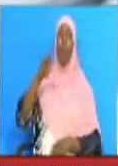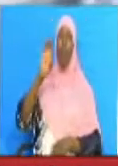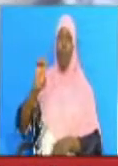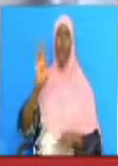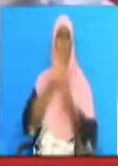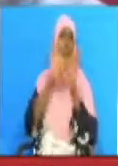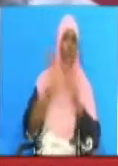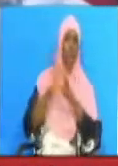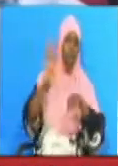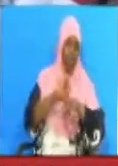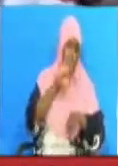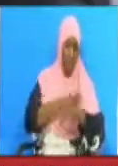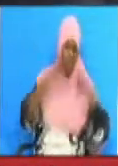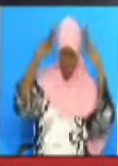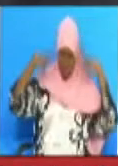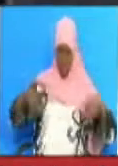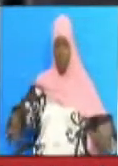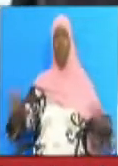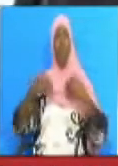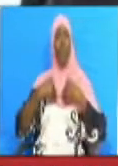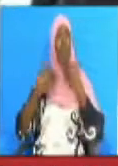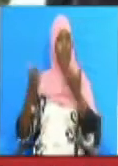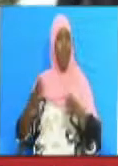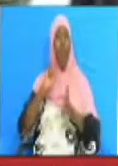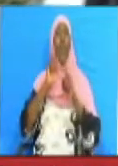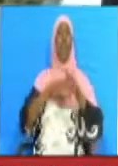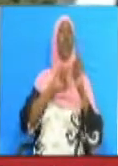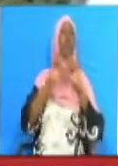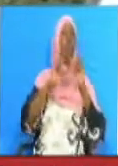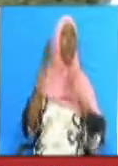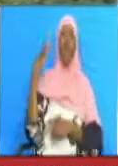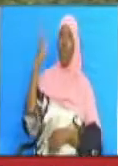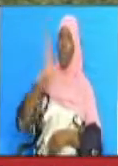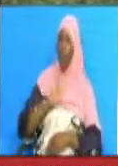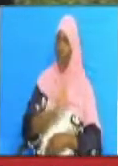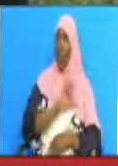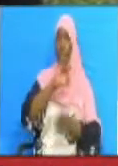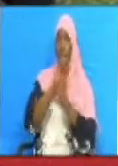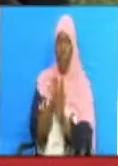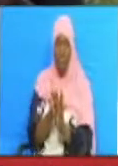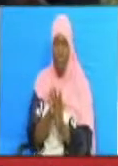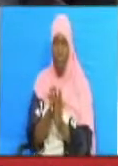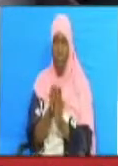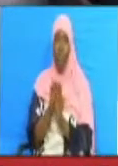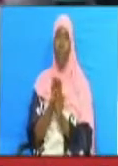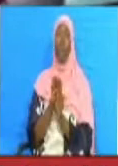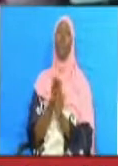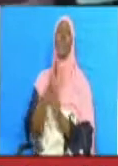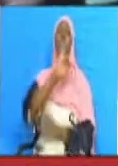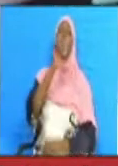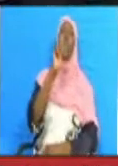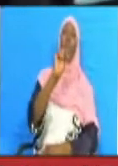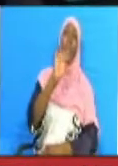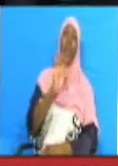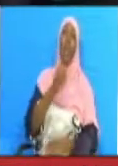kazi. Akizungumza alipokuwa akipeana vifaa hivyo, mwenyekiti wa bodi ya COVID-19 Bijen Karuku amewahakikishia